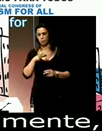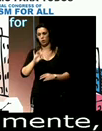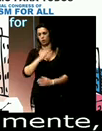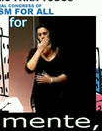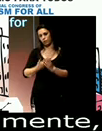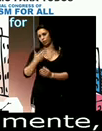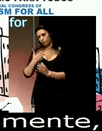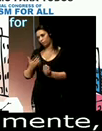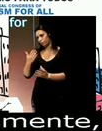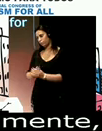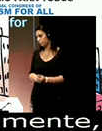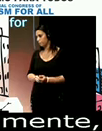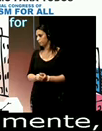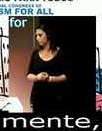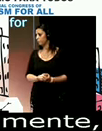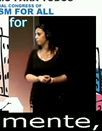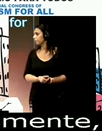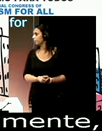The output